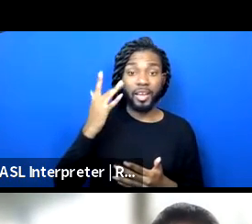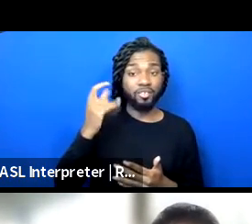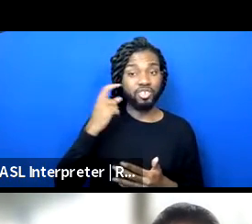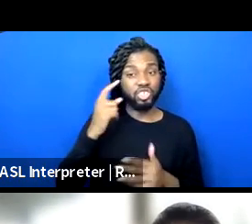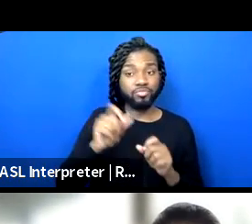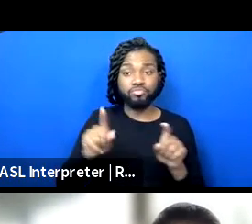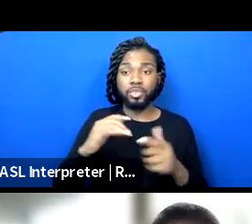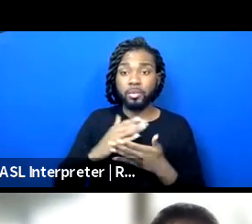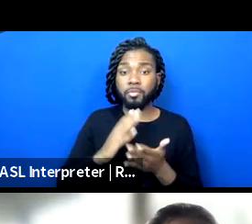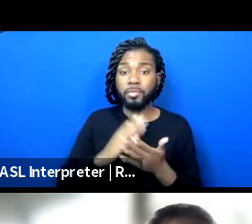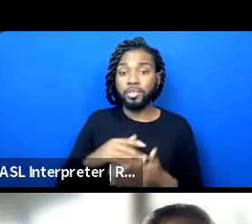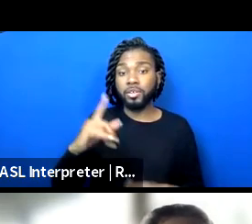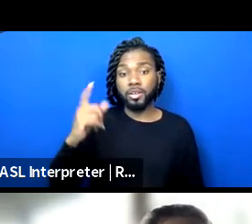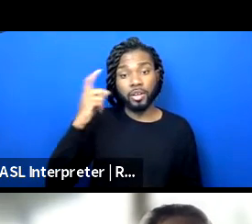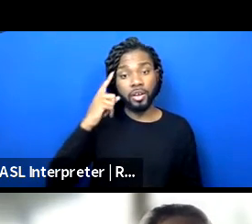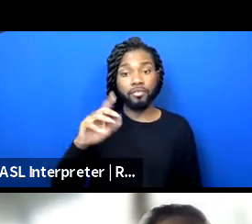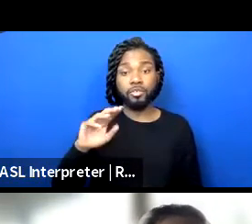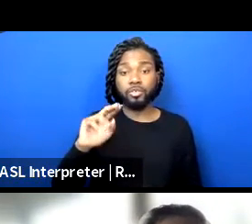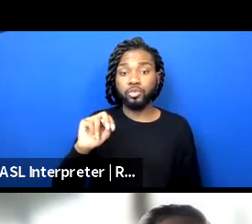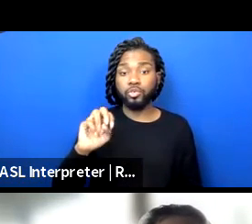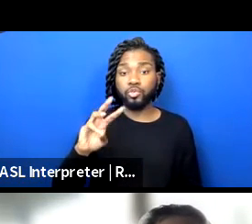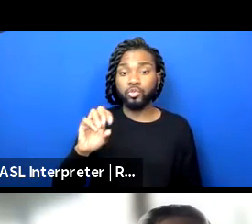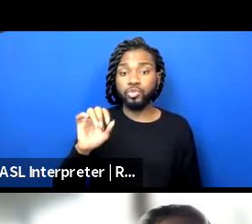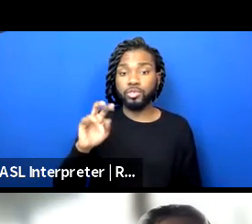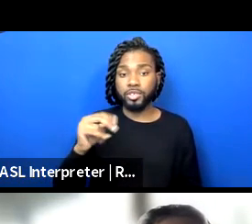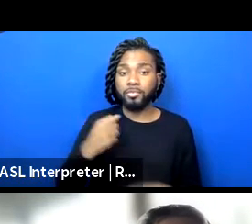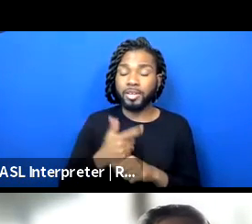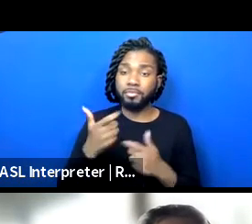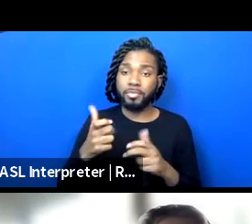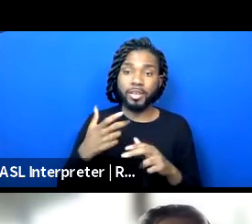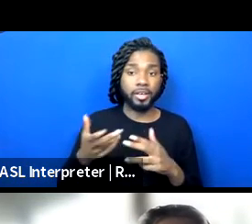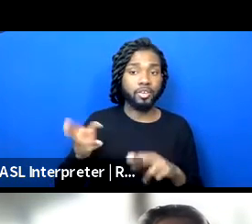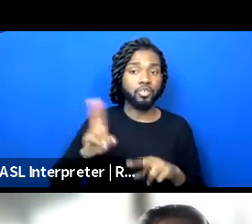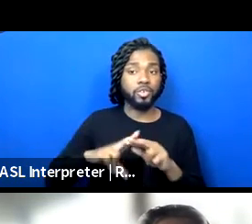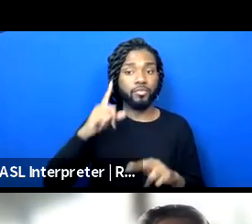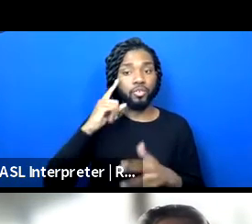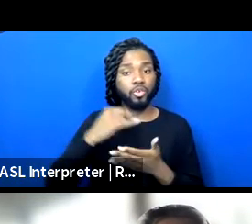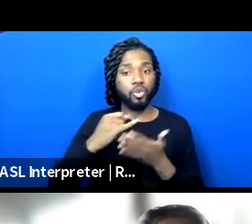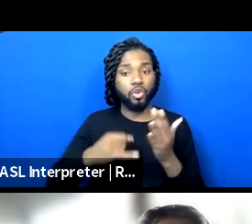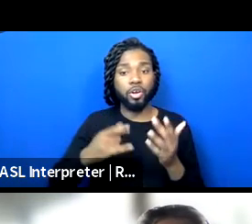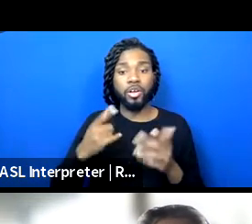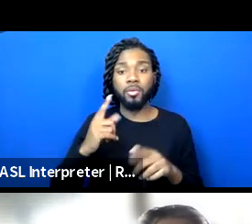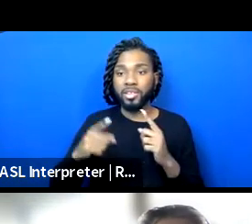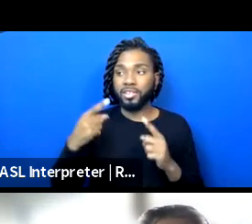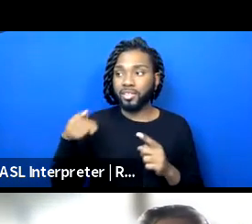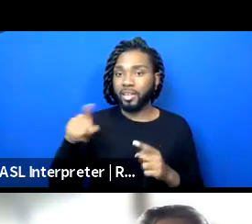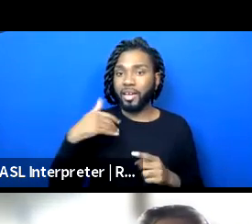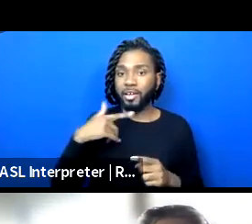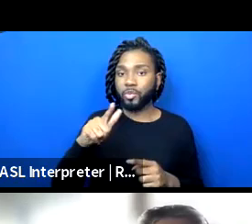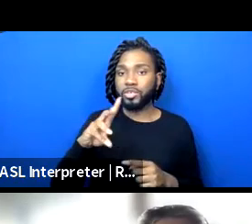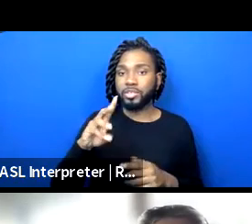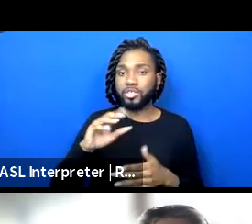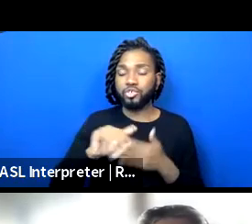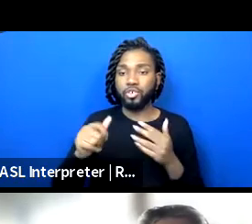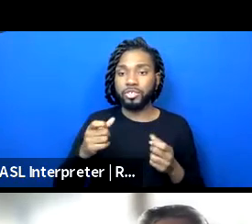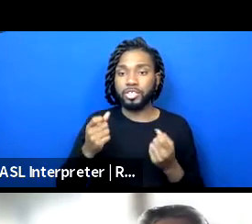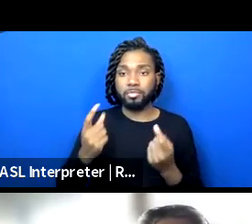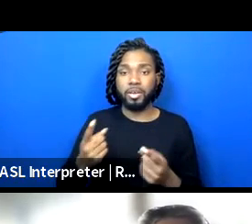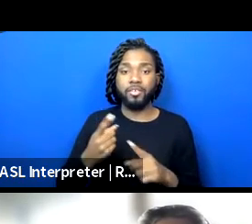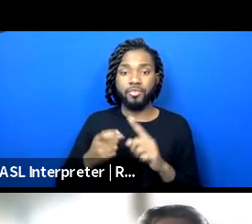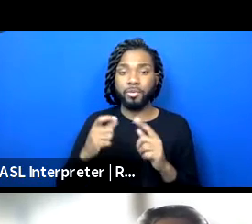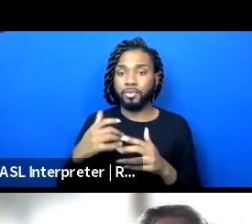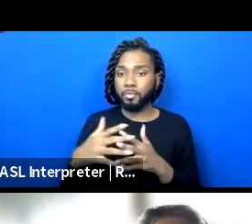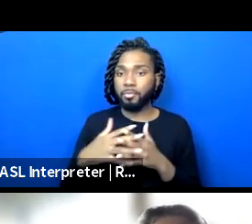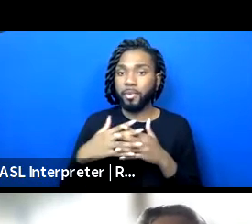Newsom, May 14th, big increase for the arts, but they had $26 billion to spend from the American Recovery